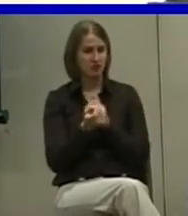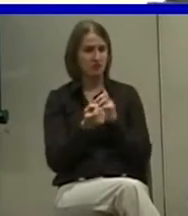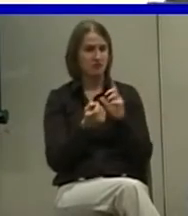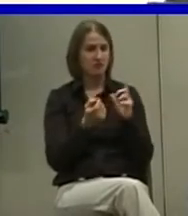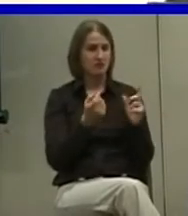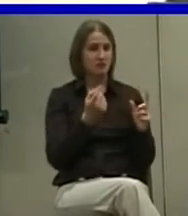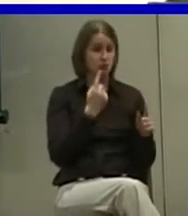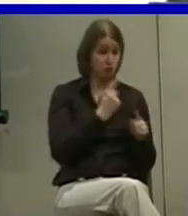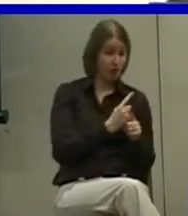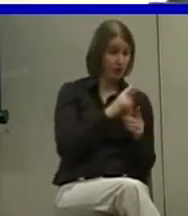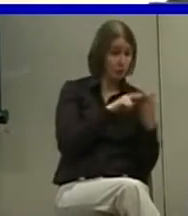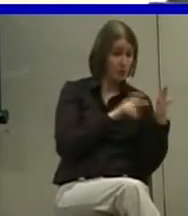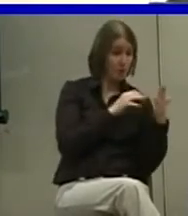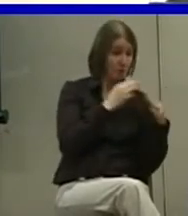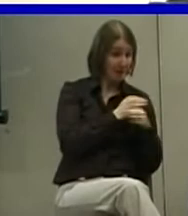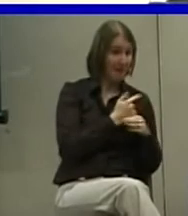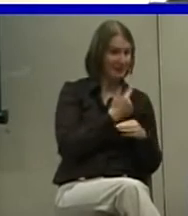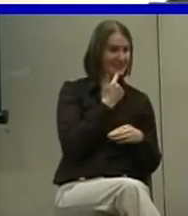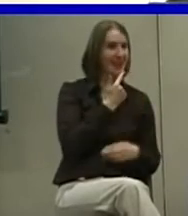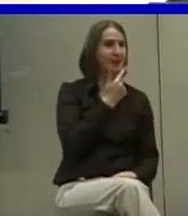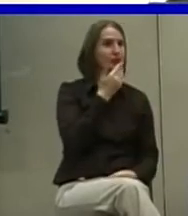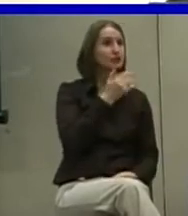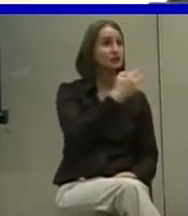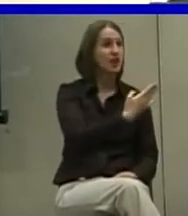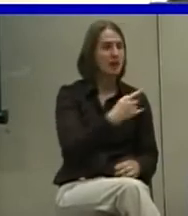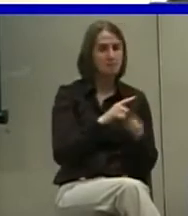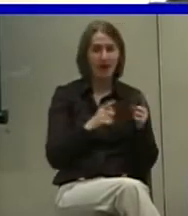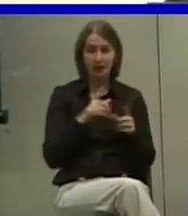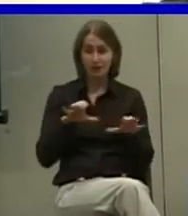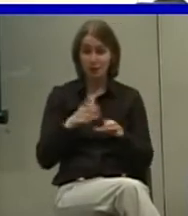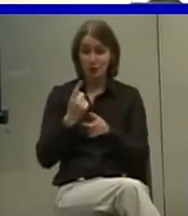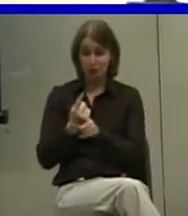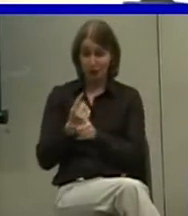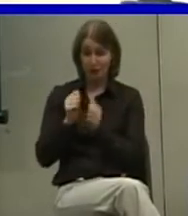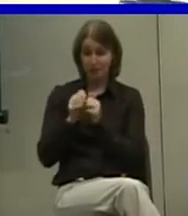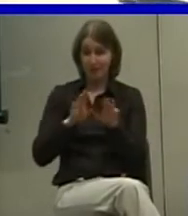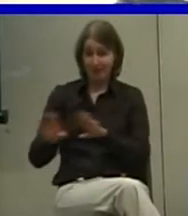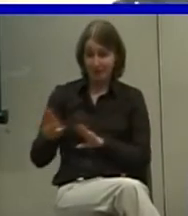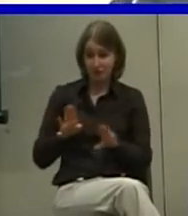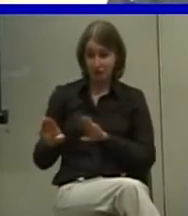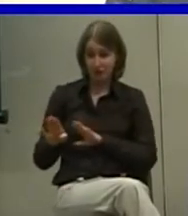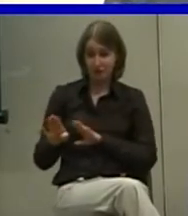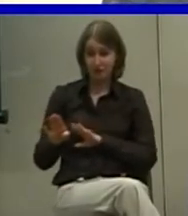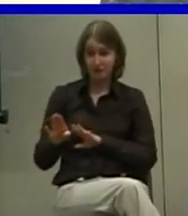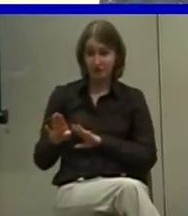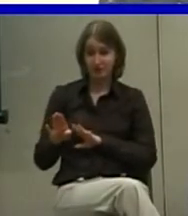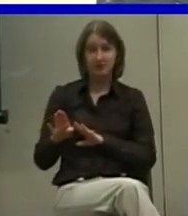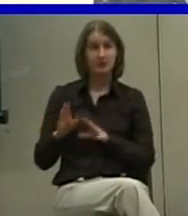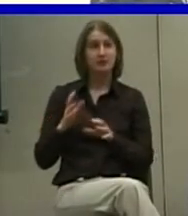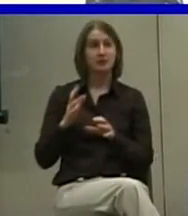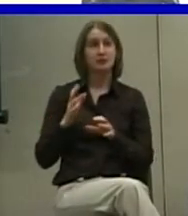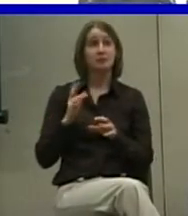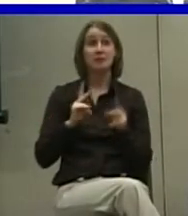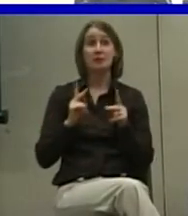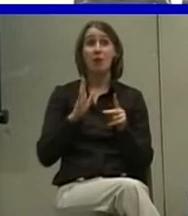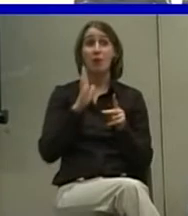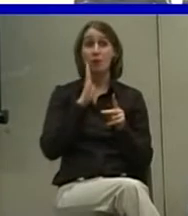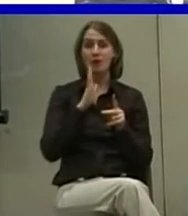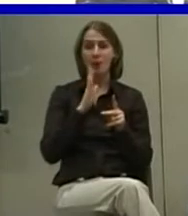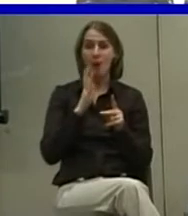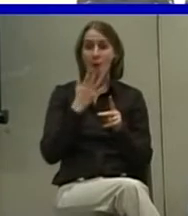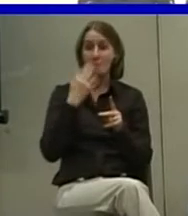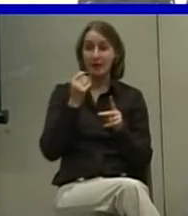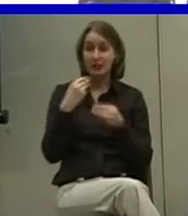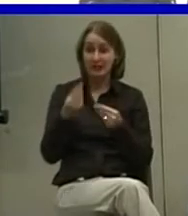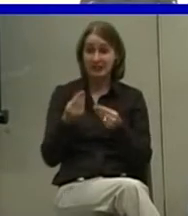with reading or math, I say, good job, you're right. But if they do it right with behavior, you get 2 things from people. You either get, we better give